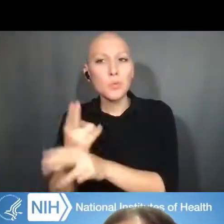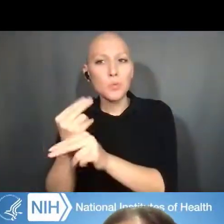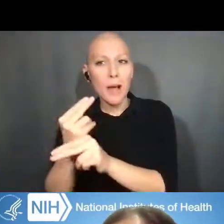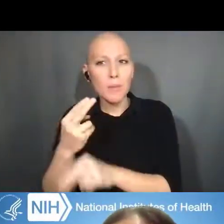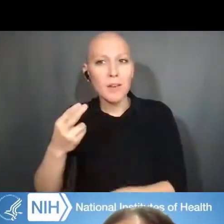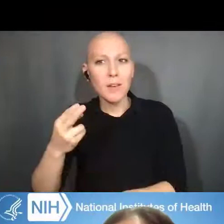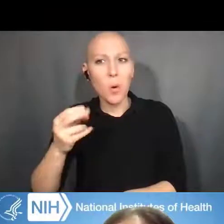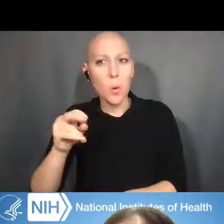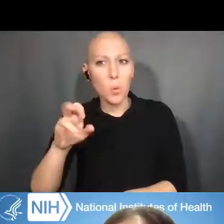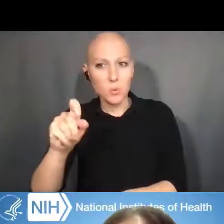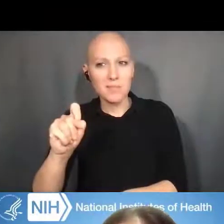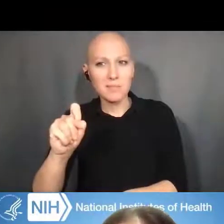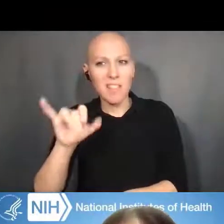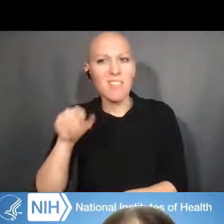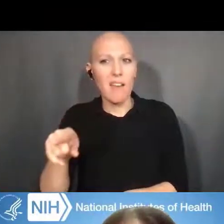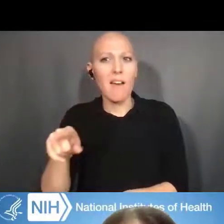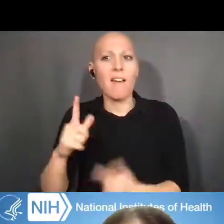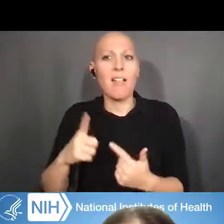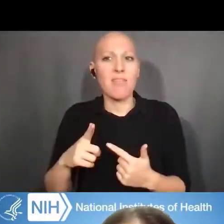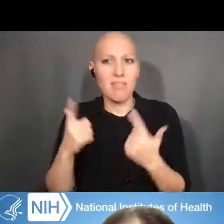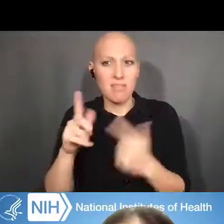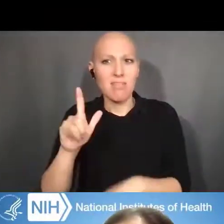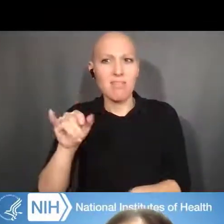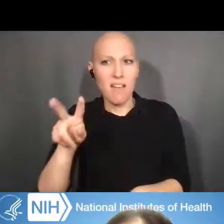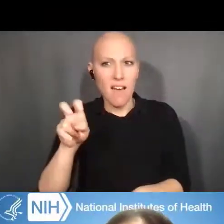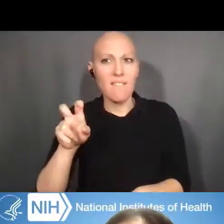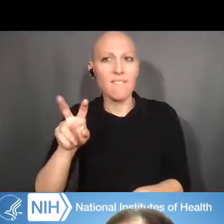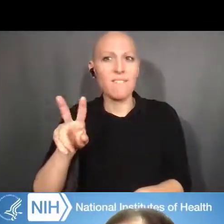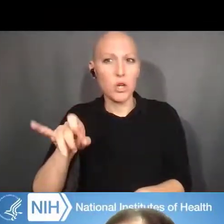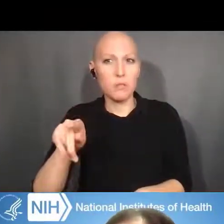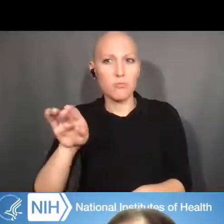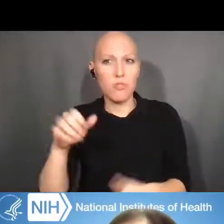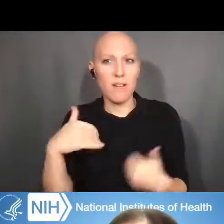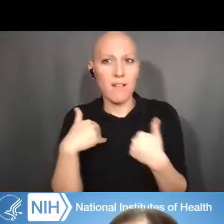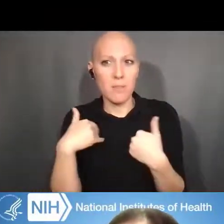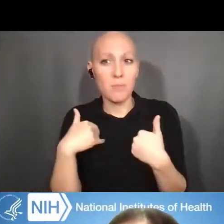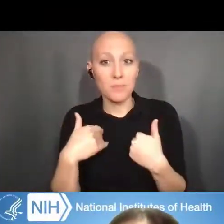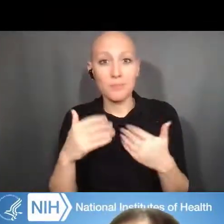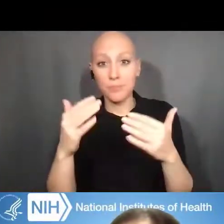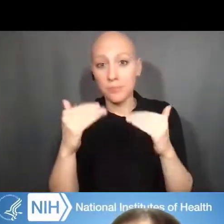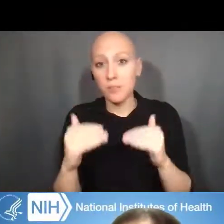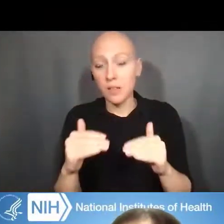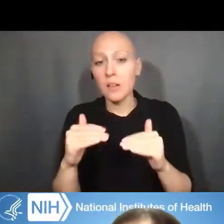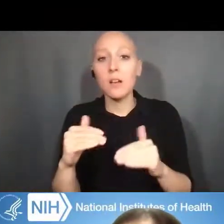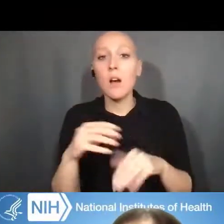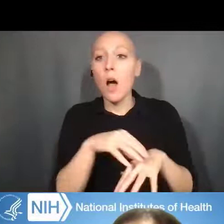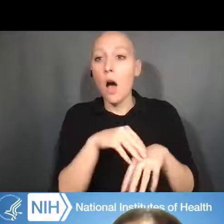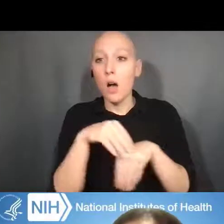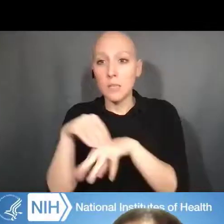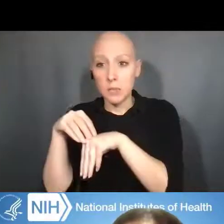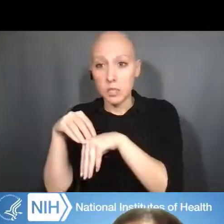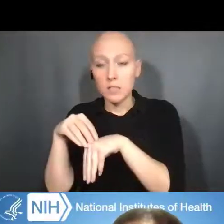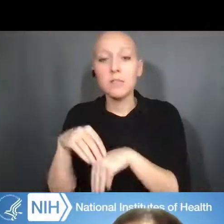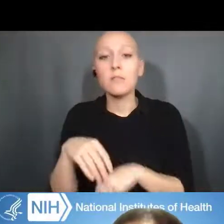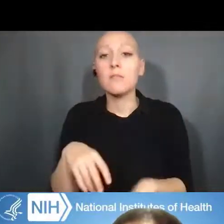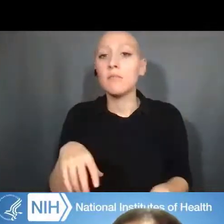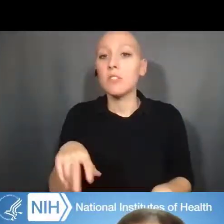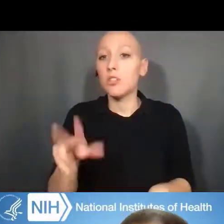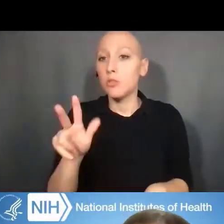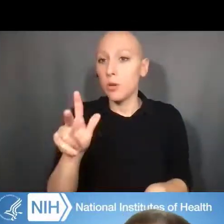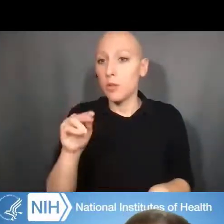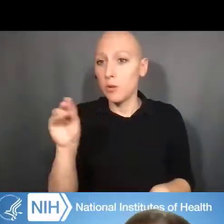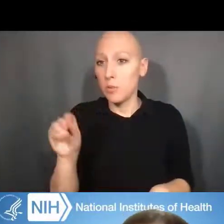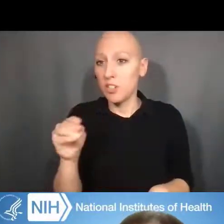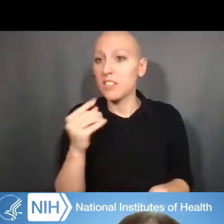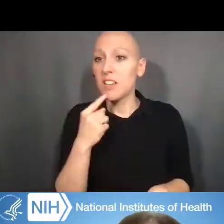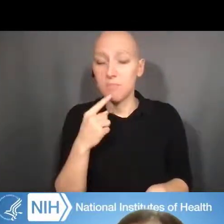that's also considered, that's also yes. For octopus, 23% of you said that it would involve, the